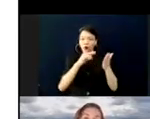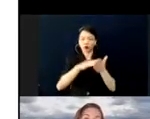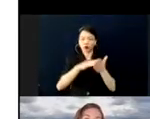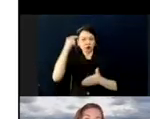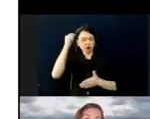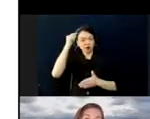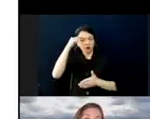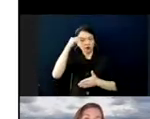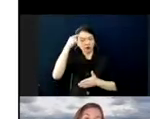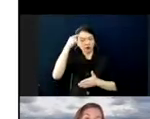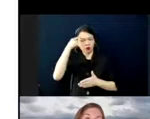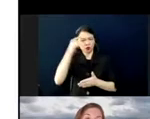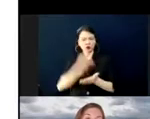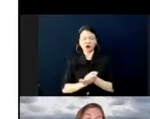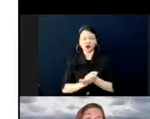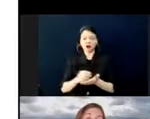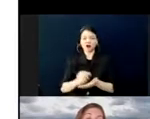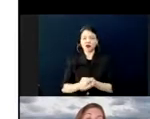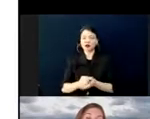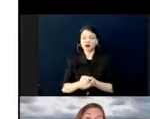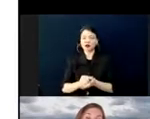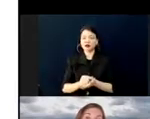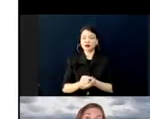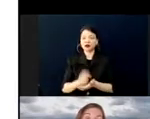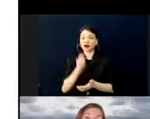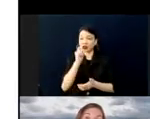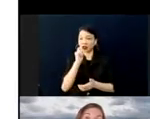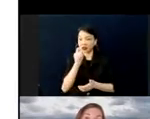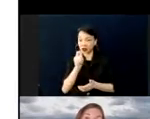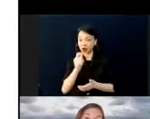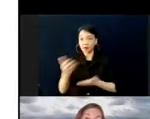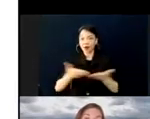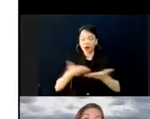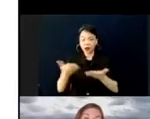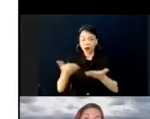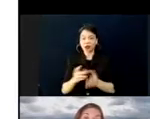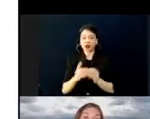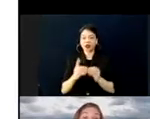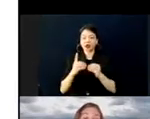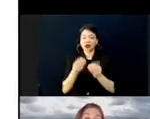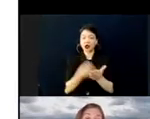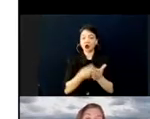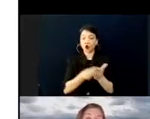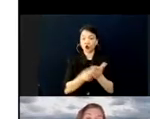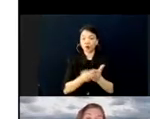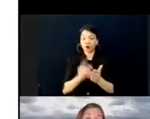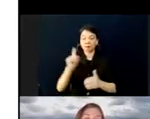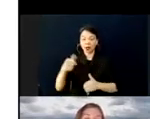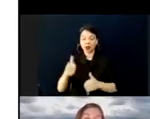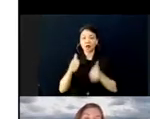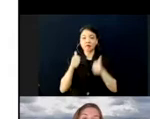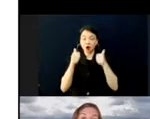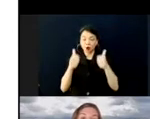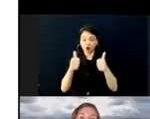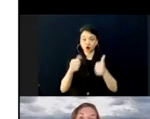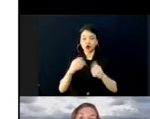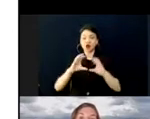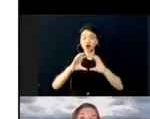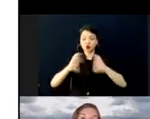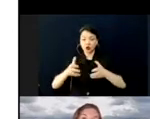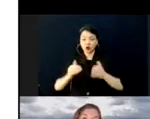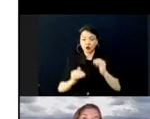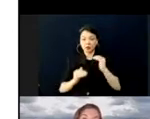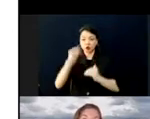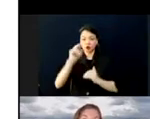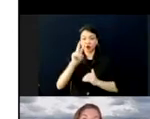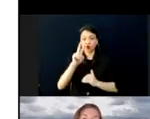e-money services in the world, showed that the rollout of M-Pesa lifted 2% of households out of poverty over a period